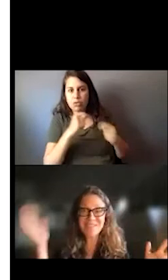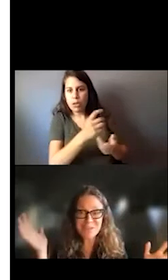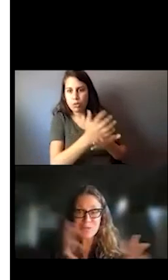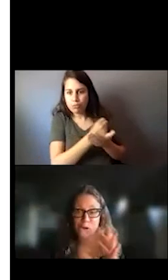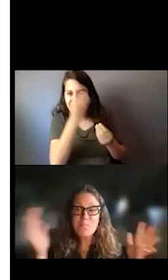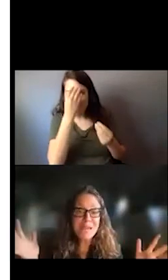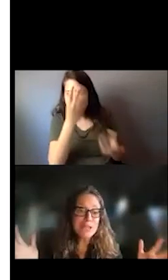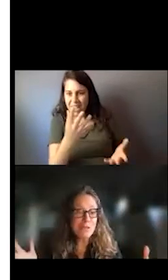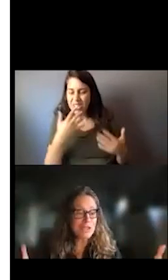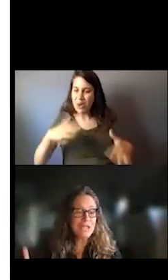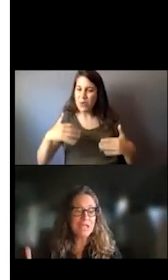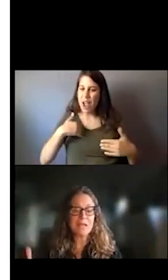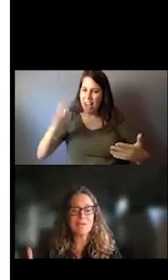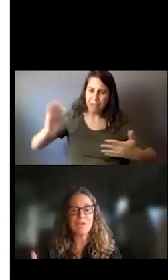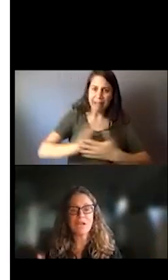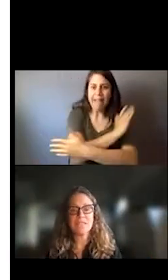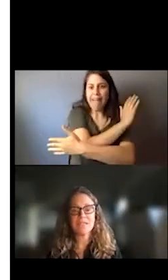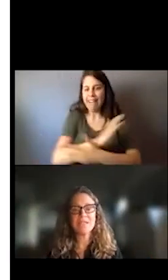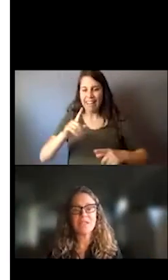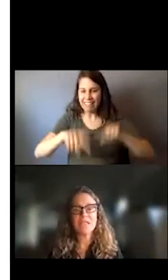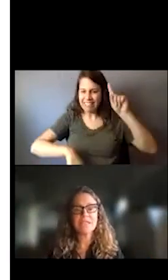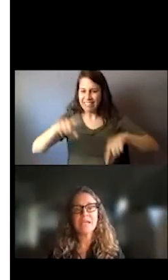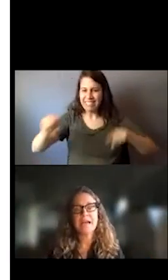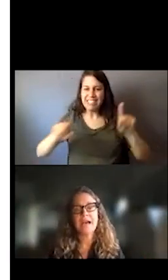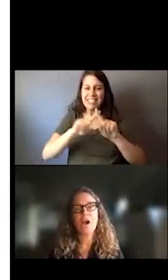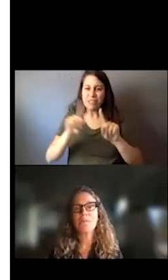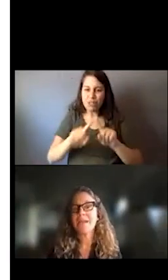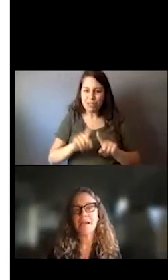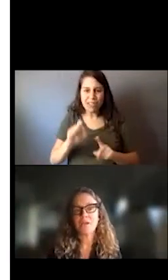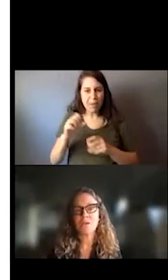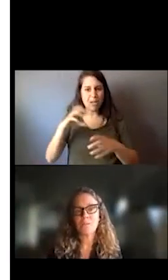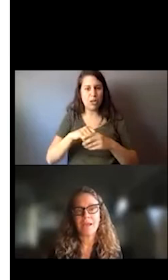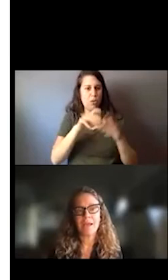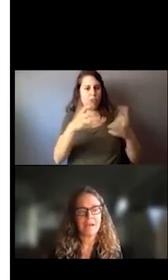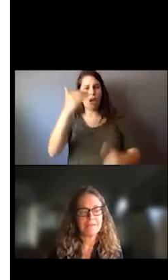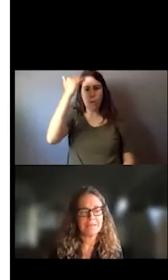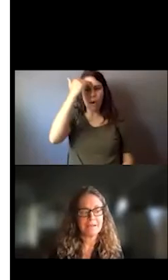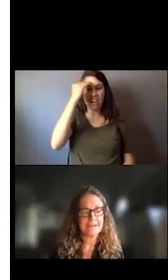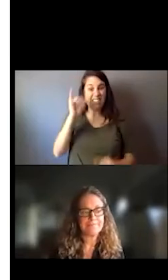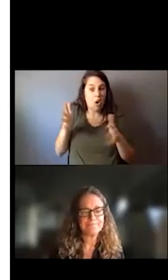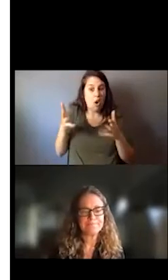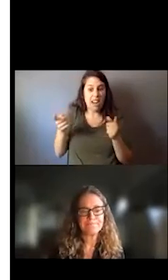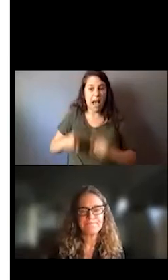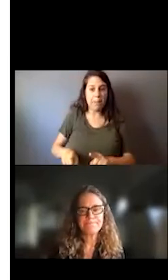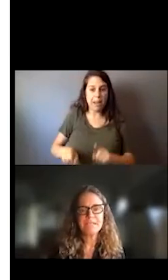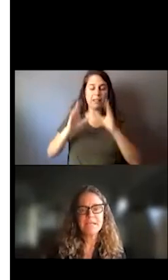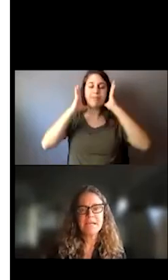So you can see there's sort of a big diversity of different kinds of activities already underway in this